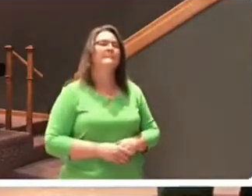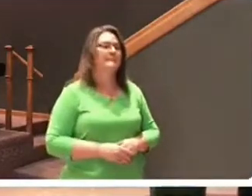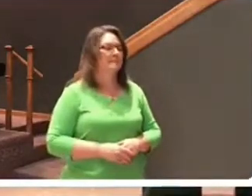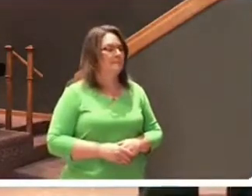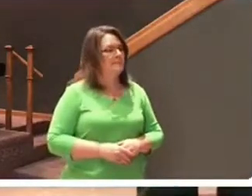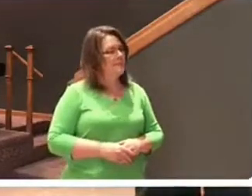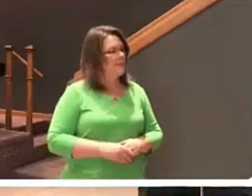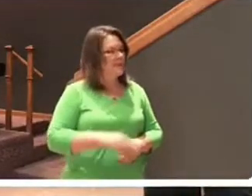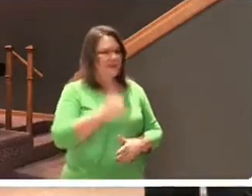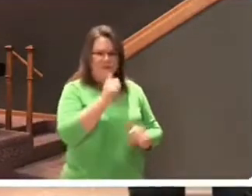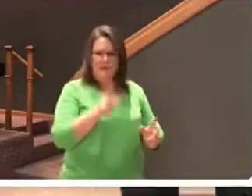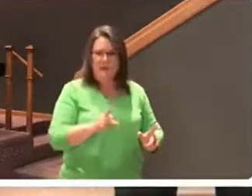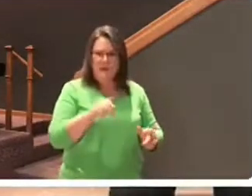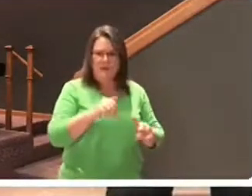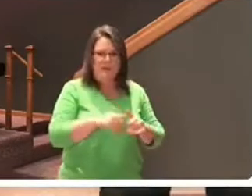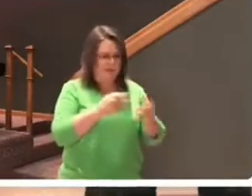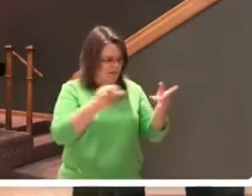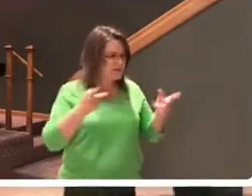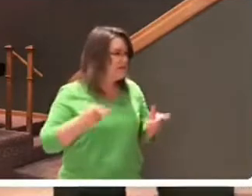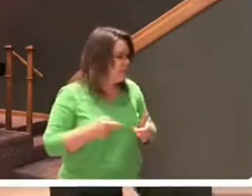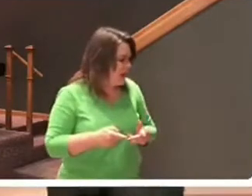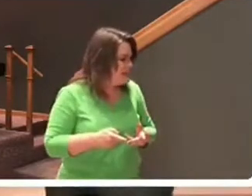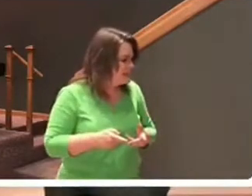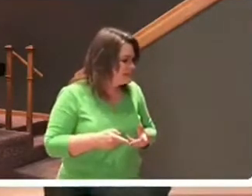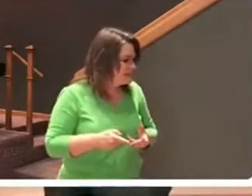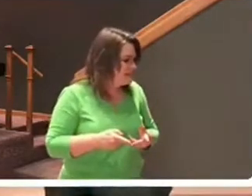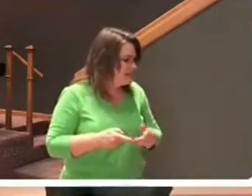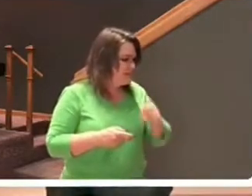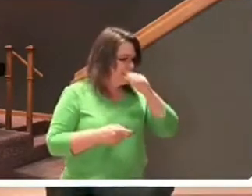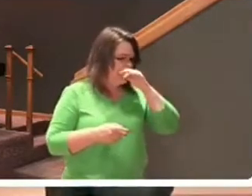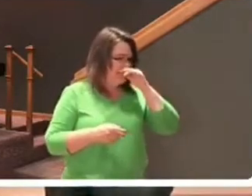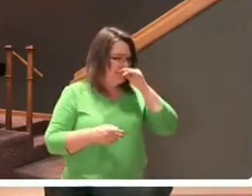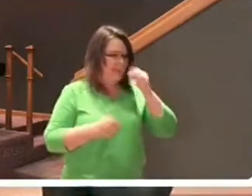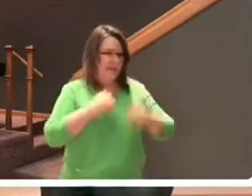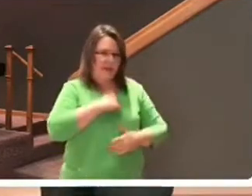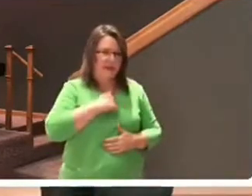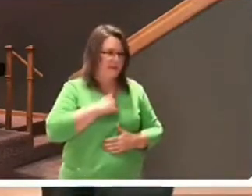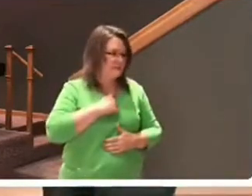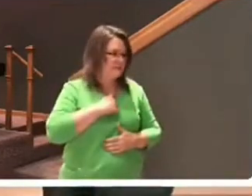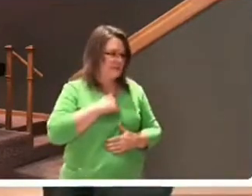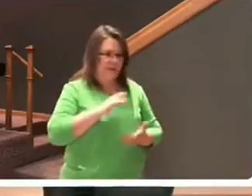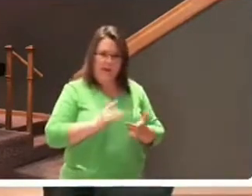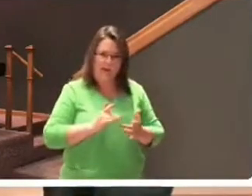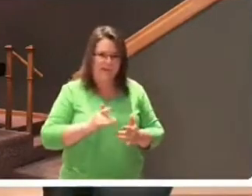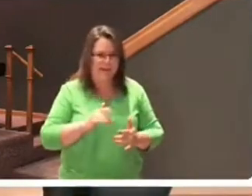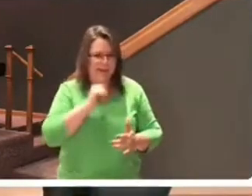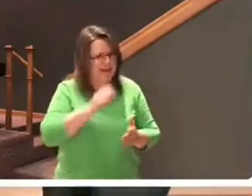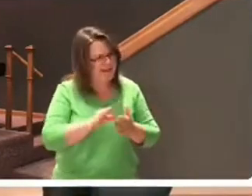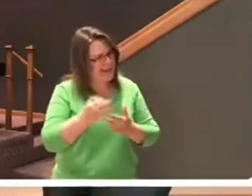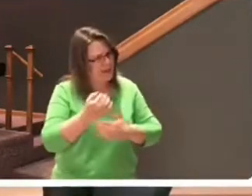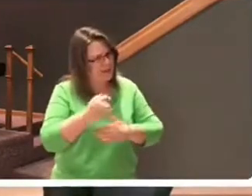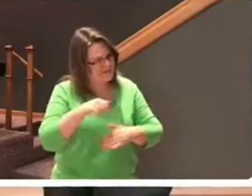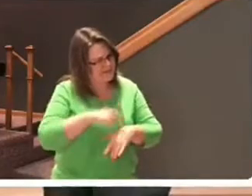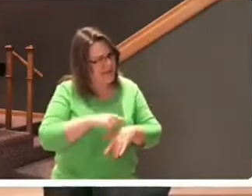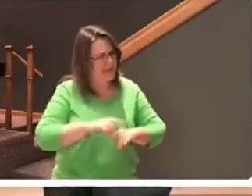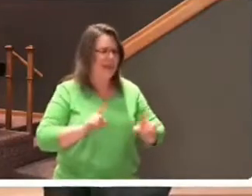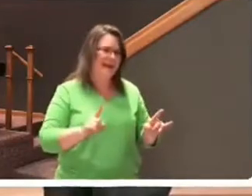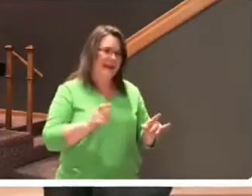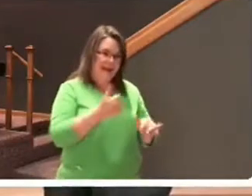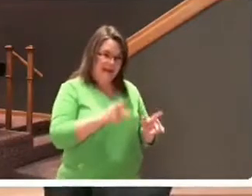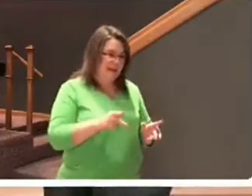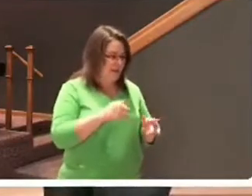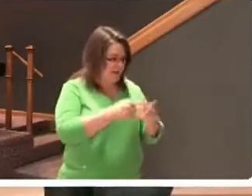How is there anybody in this place? And I'm sorry, online doesn't count this time. But